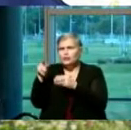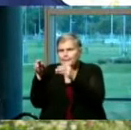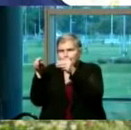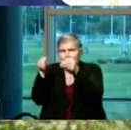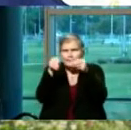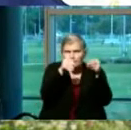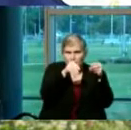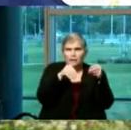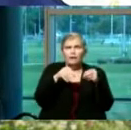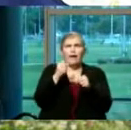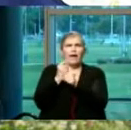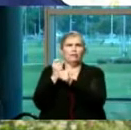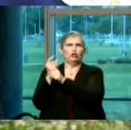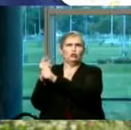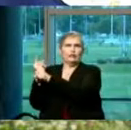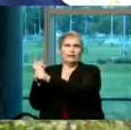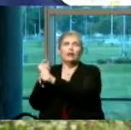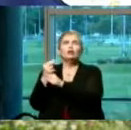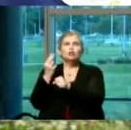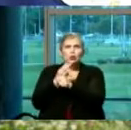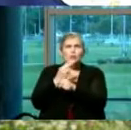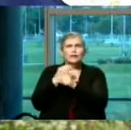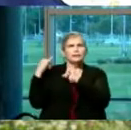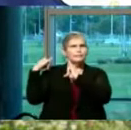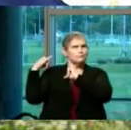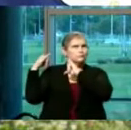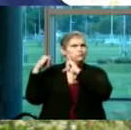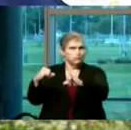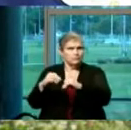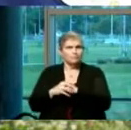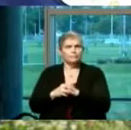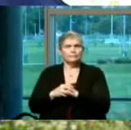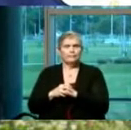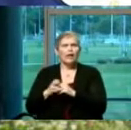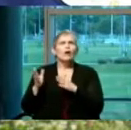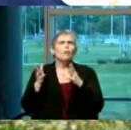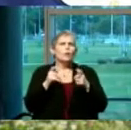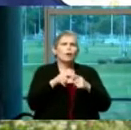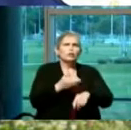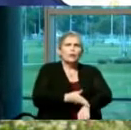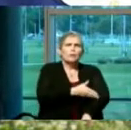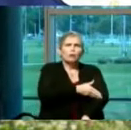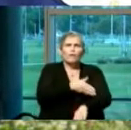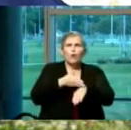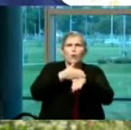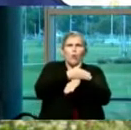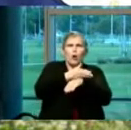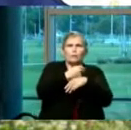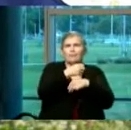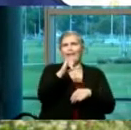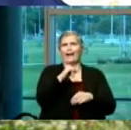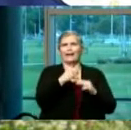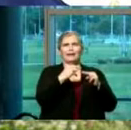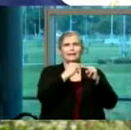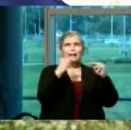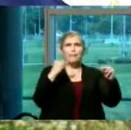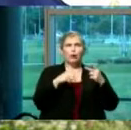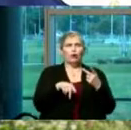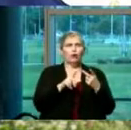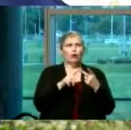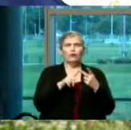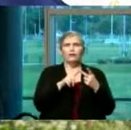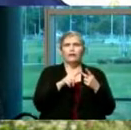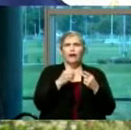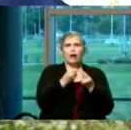thinning and prescribed fire methods. Improved markets for wood products through new products like mass timber and